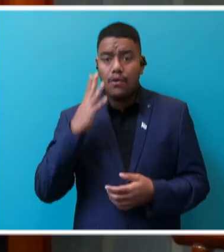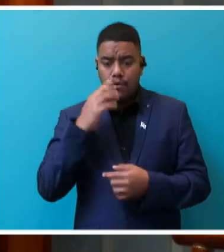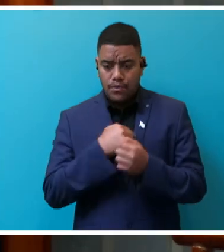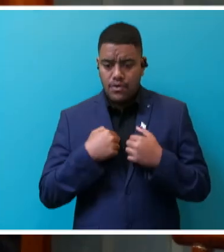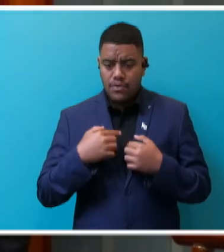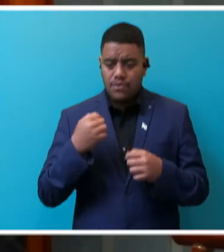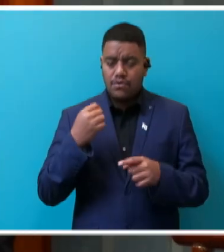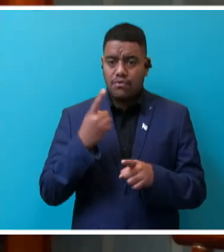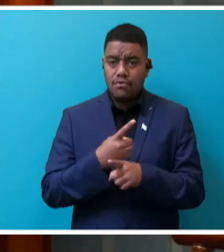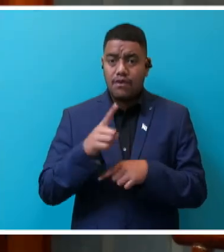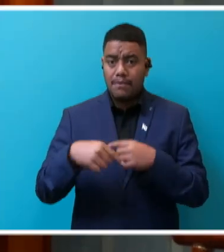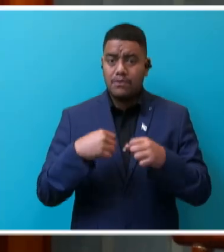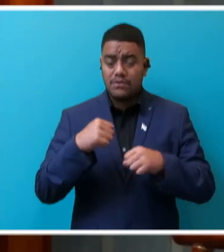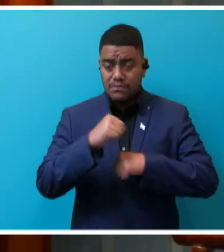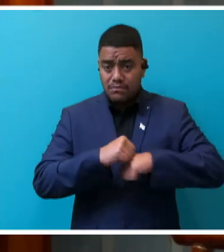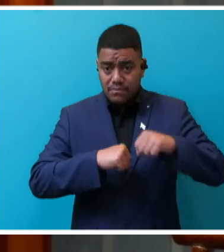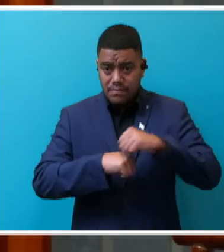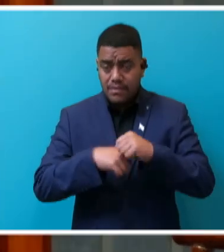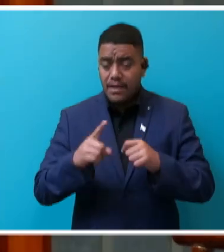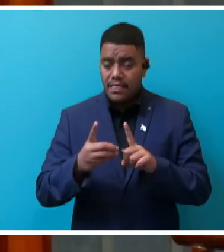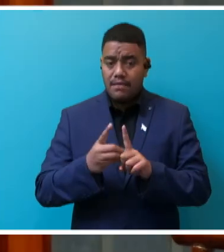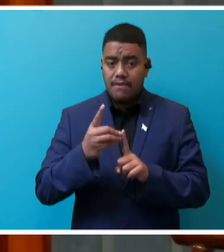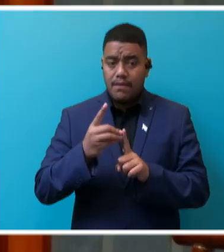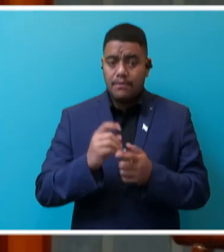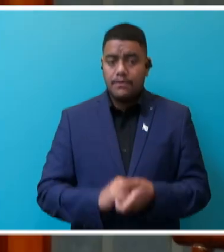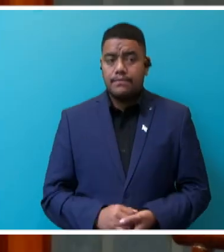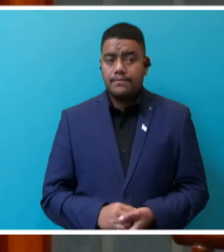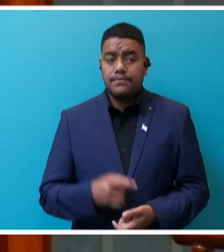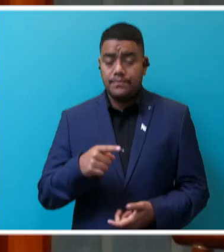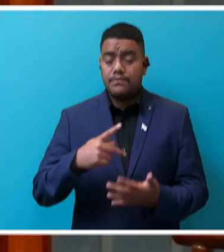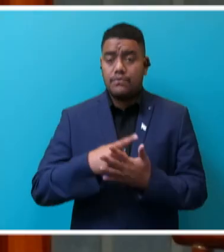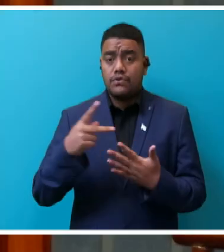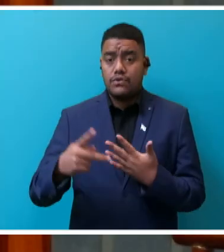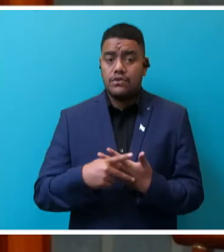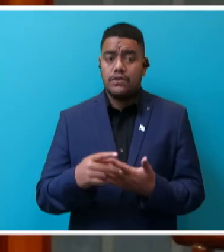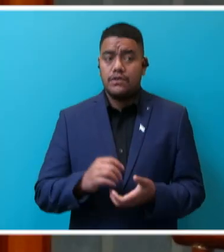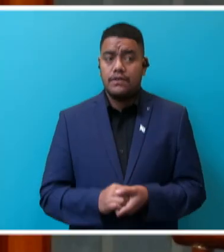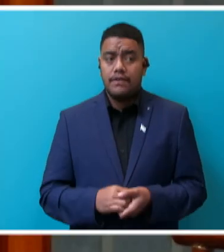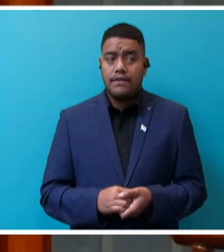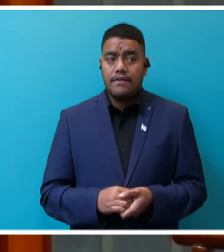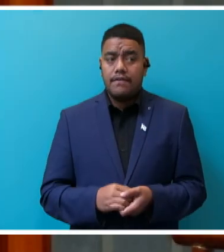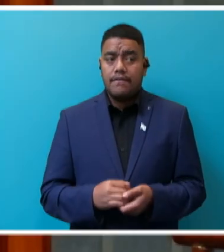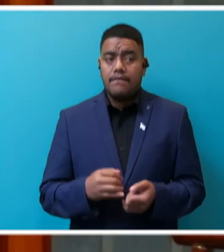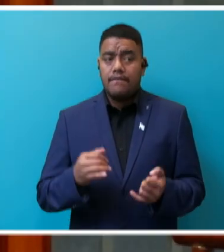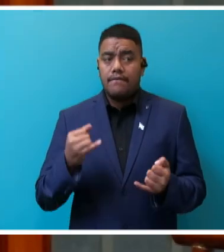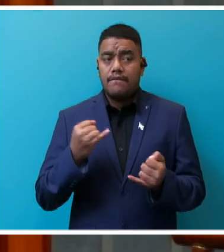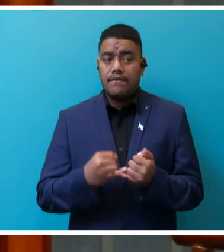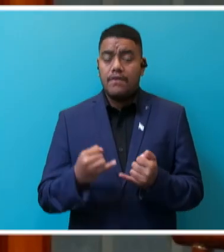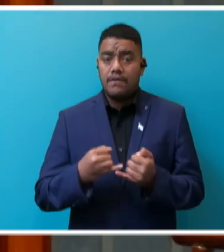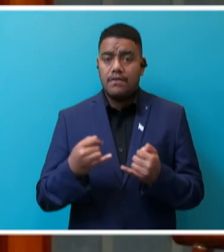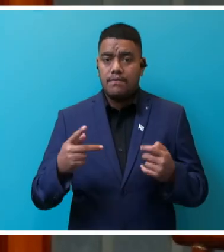of implementation or development. These projects are at varying phases of progress, some